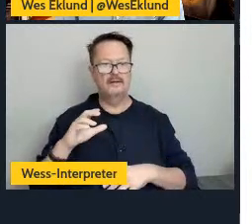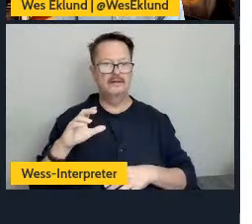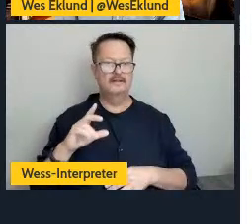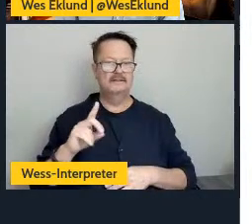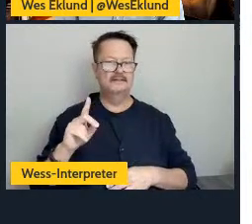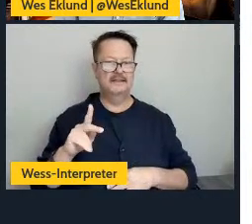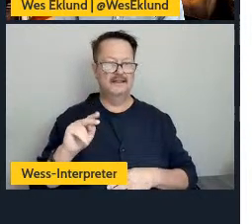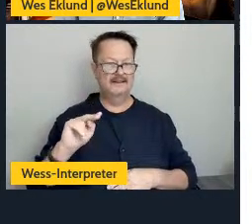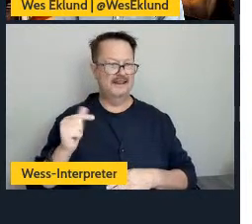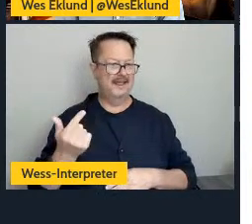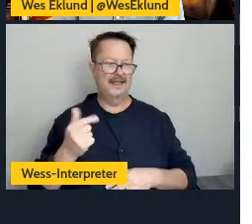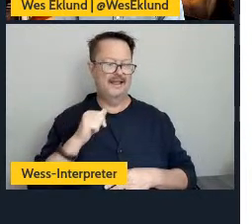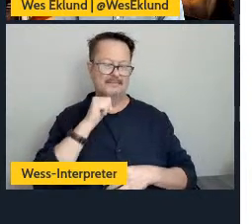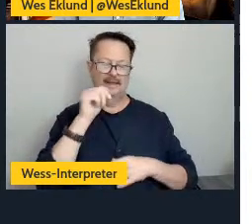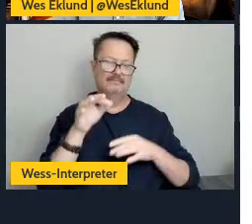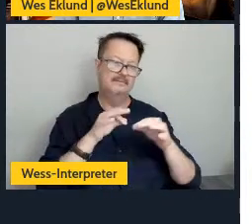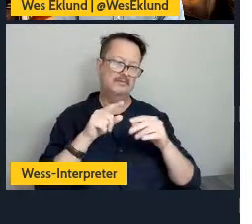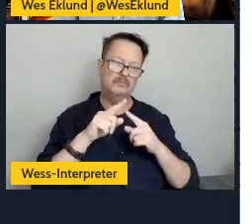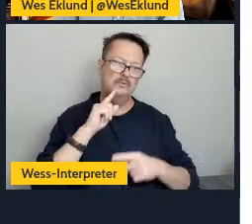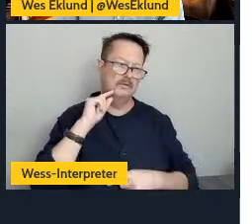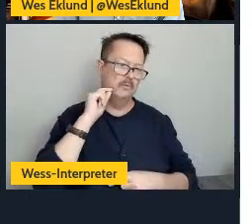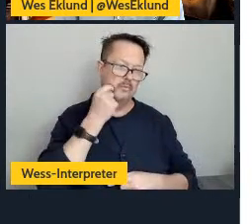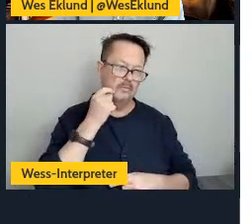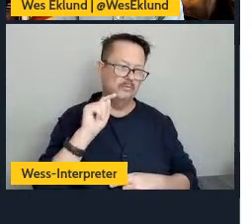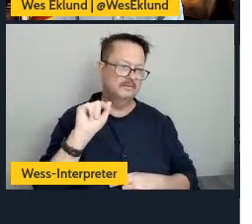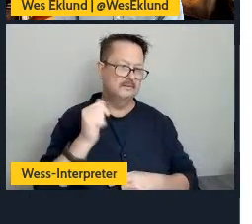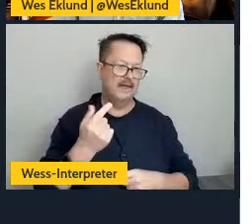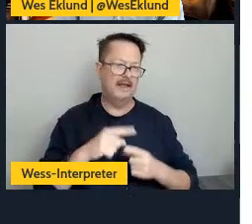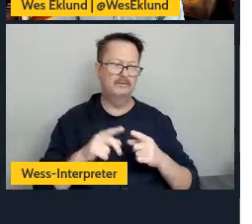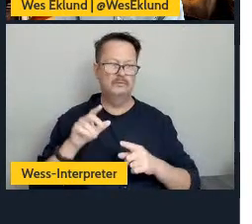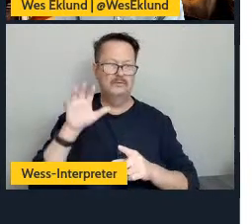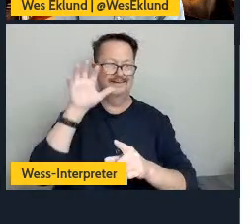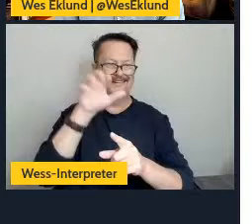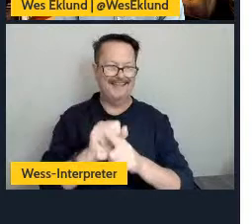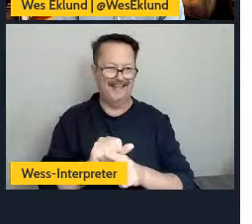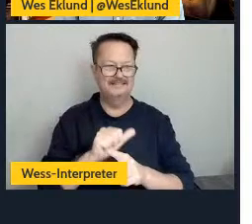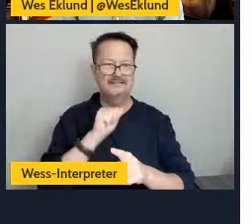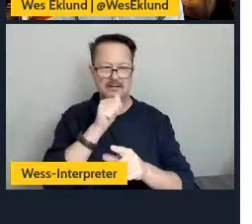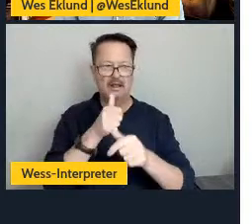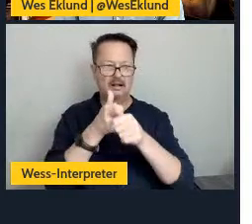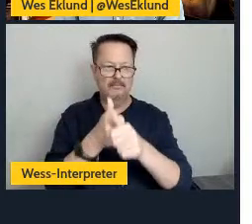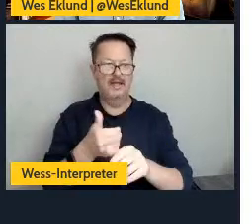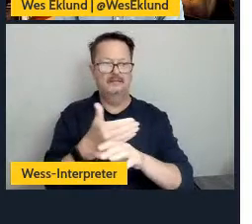details. It's a really cool tool to catch non-compliance before deploying.